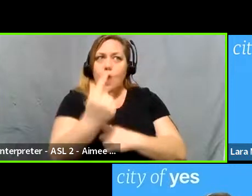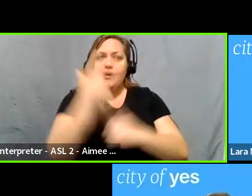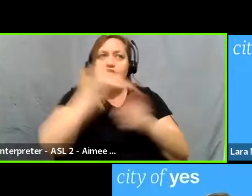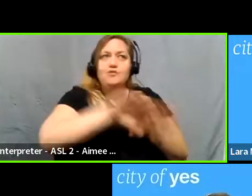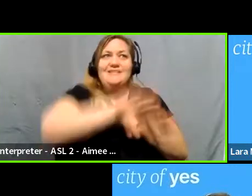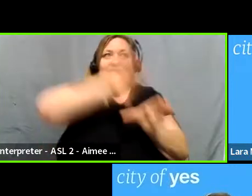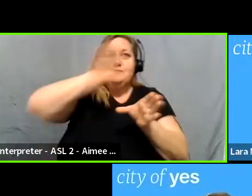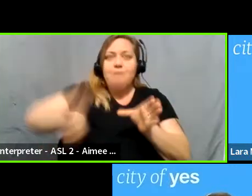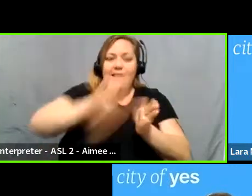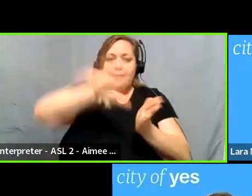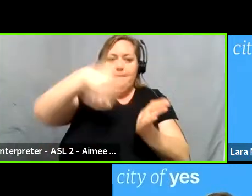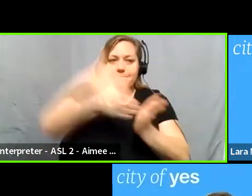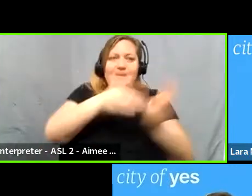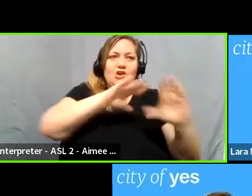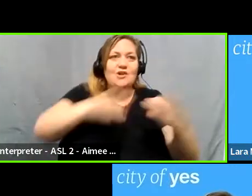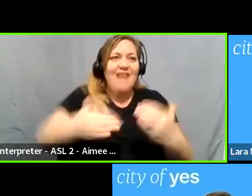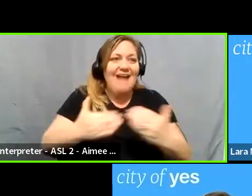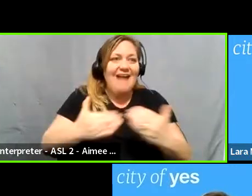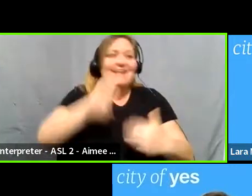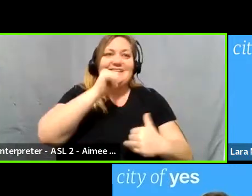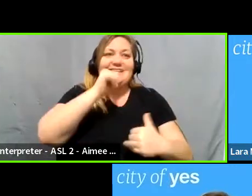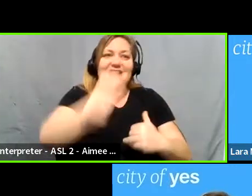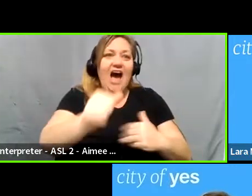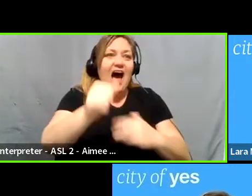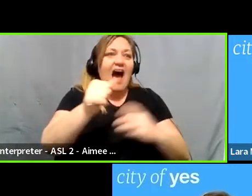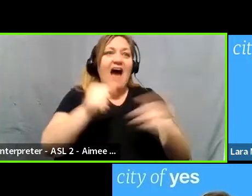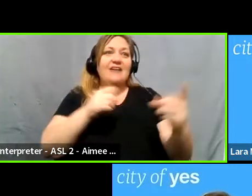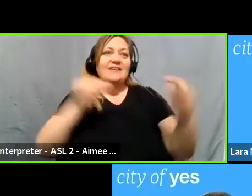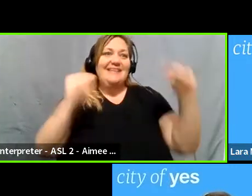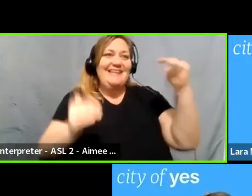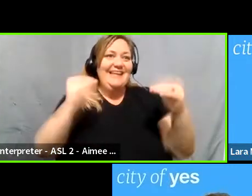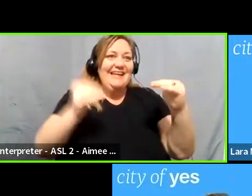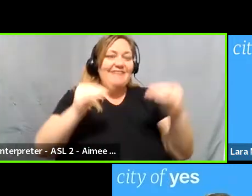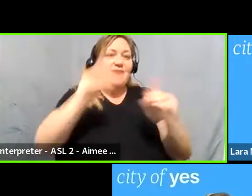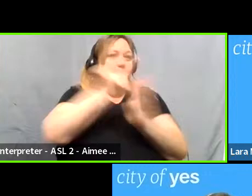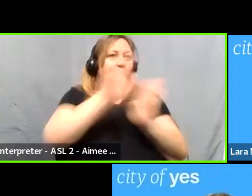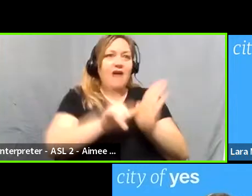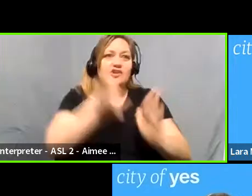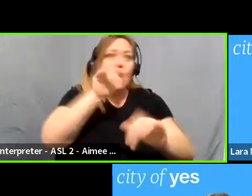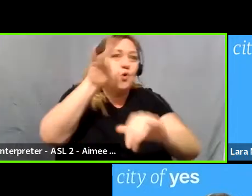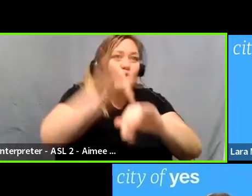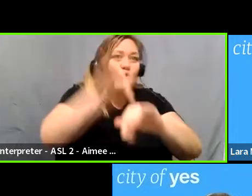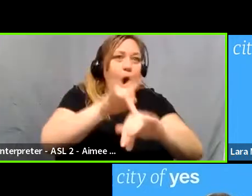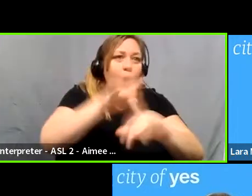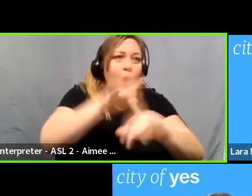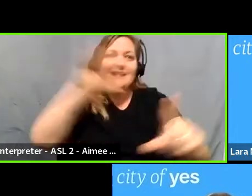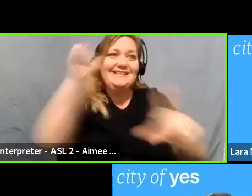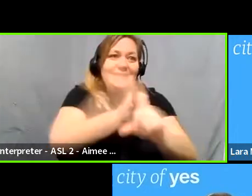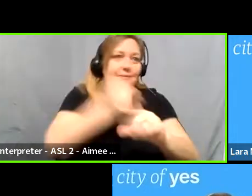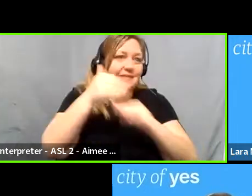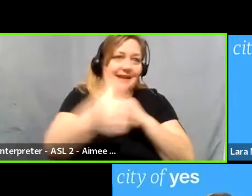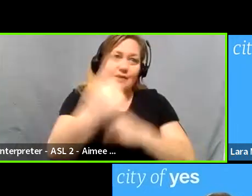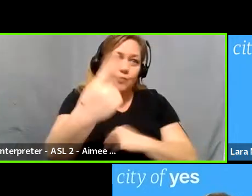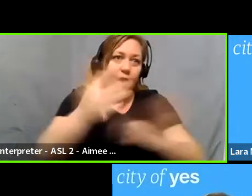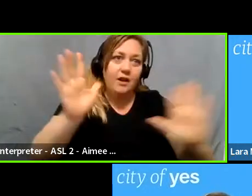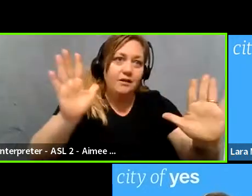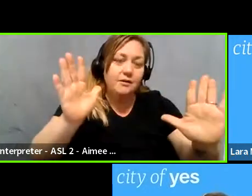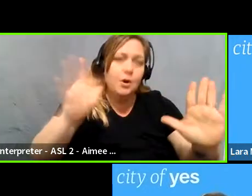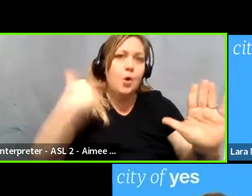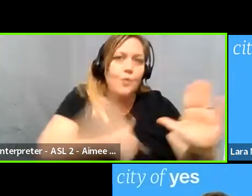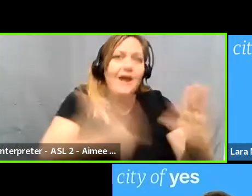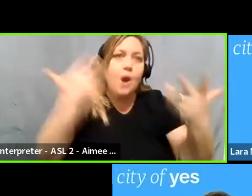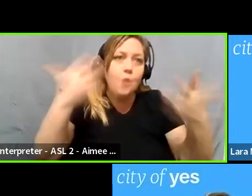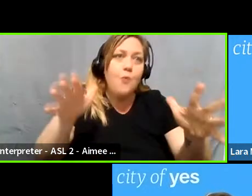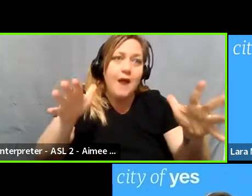the middle classes. It is not democratic policy. So don't go there and skip to the next one. We already.